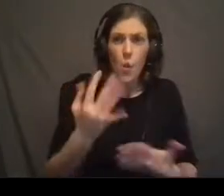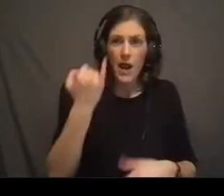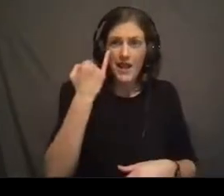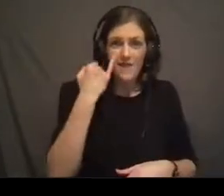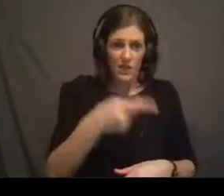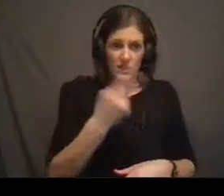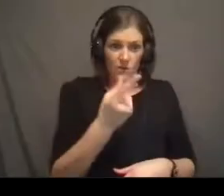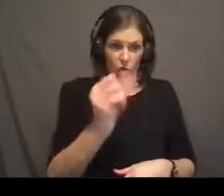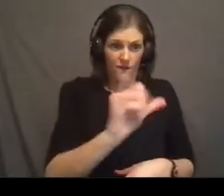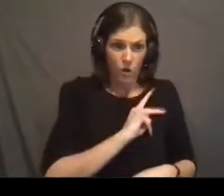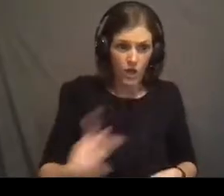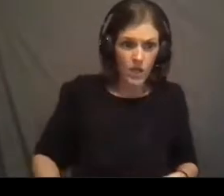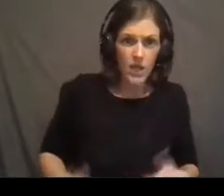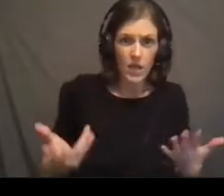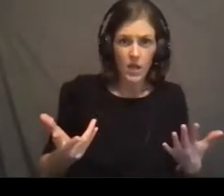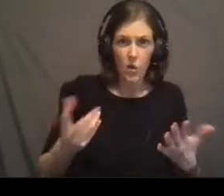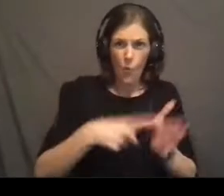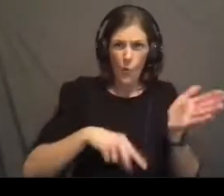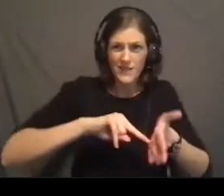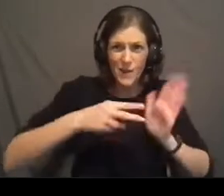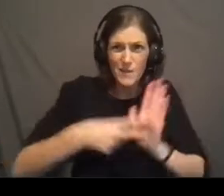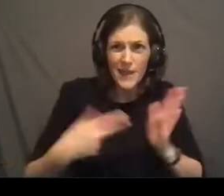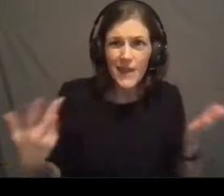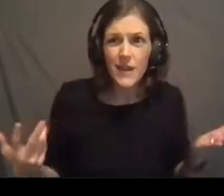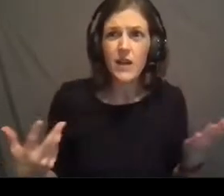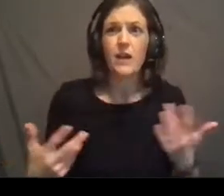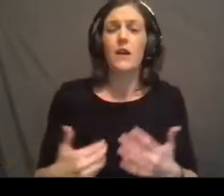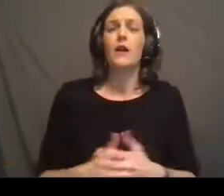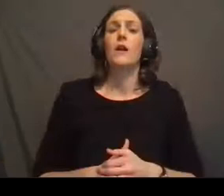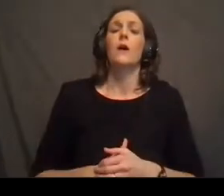is the forever king? What does that mean?